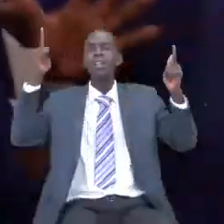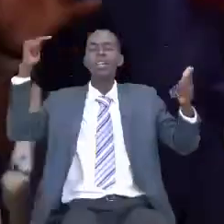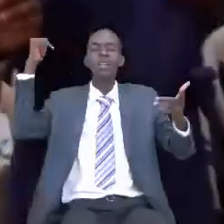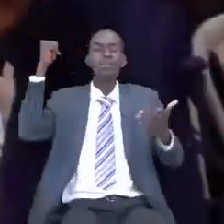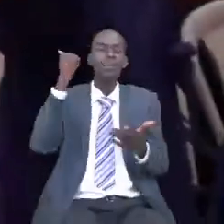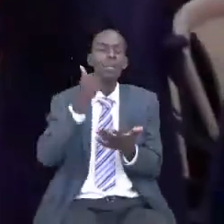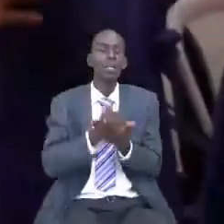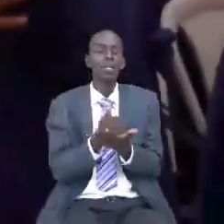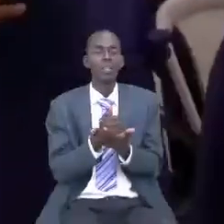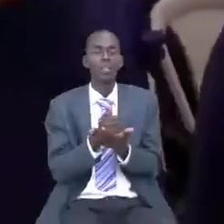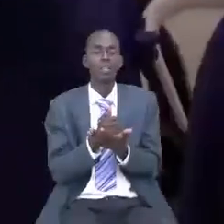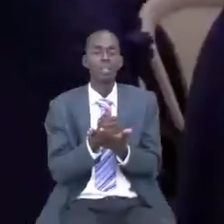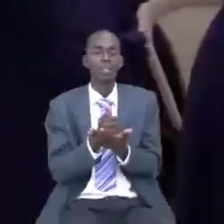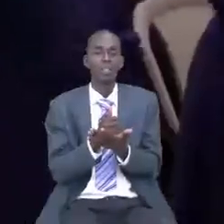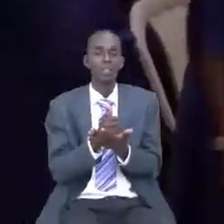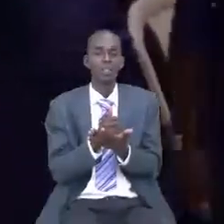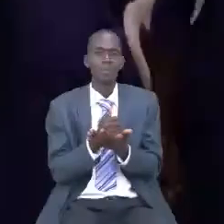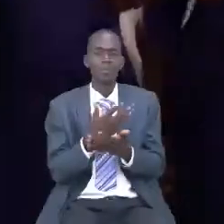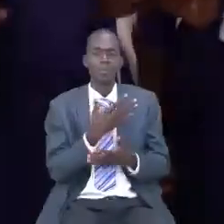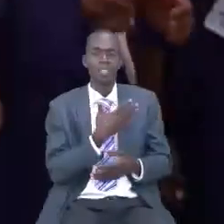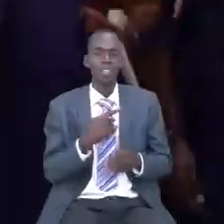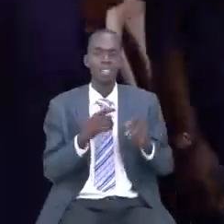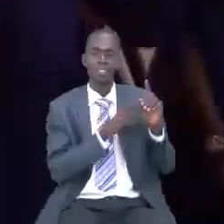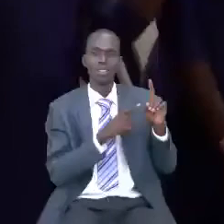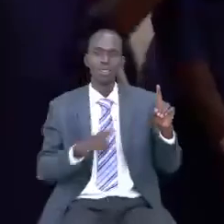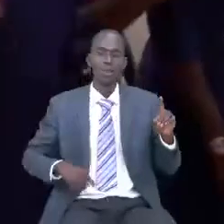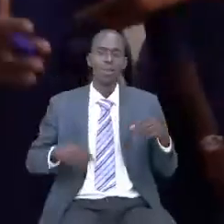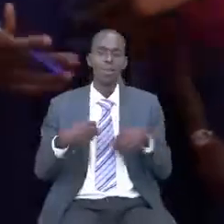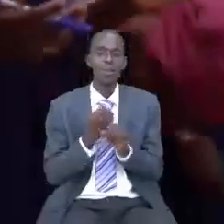Amen. The Lord make the